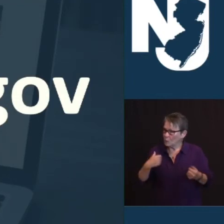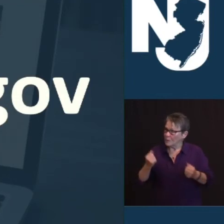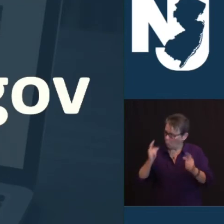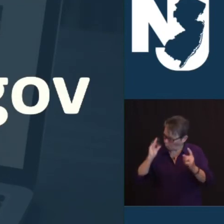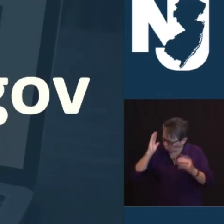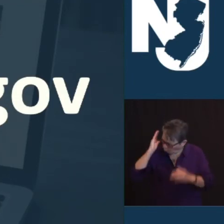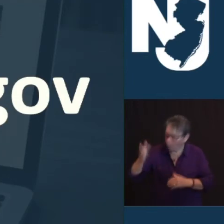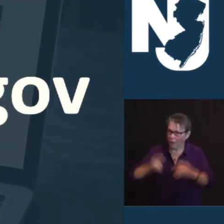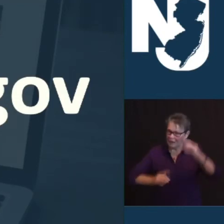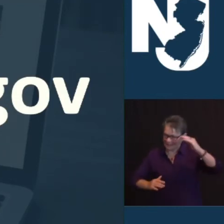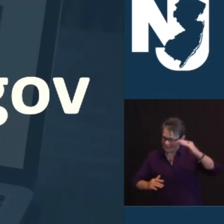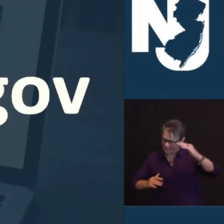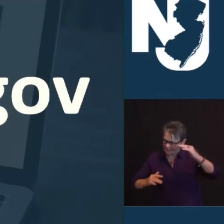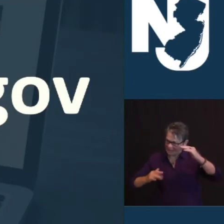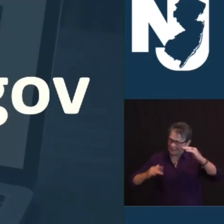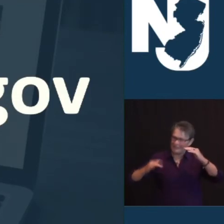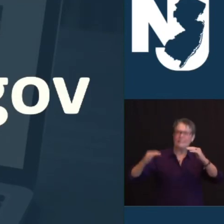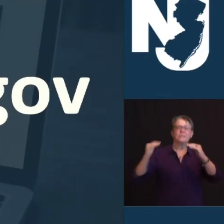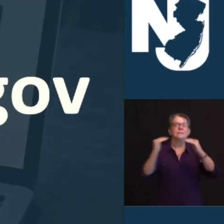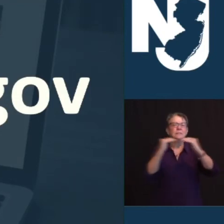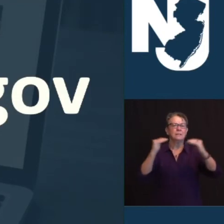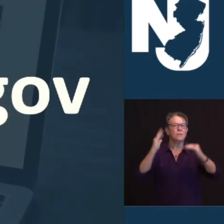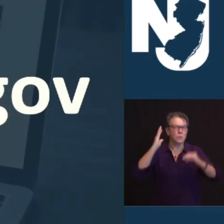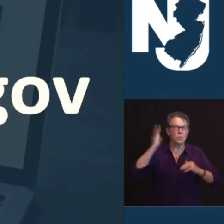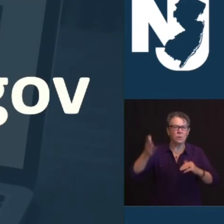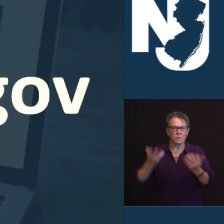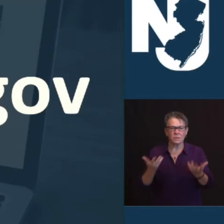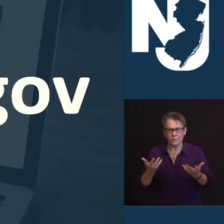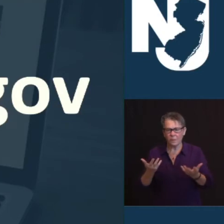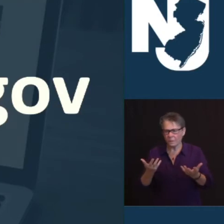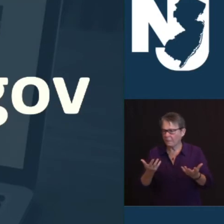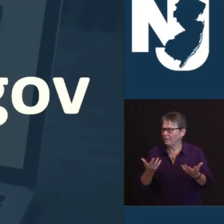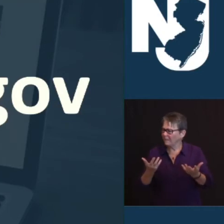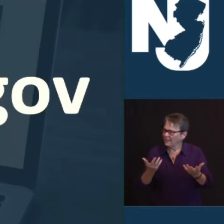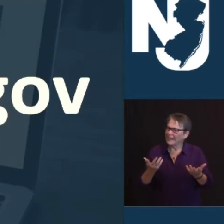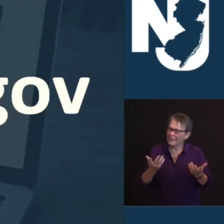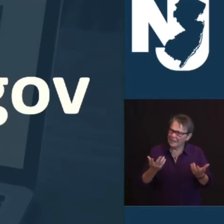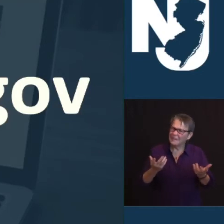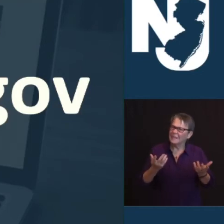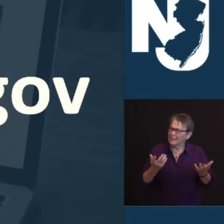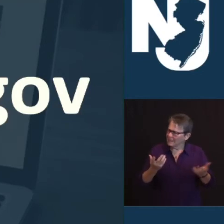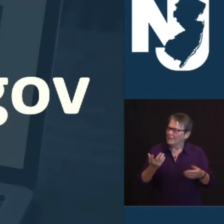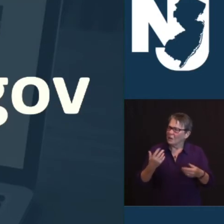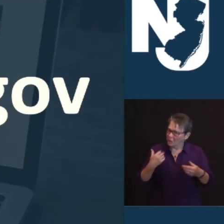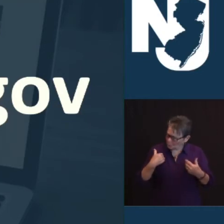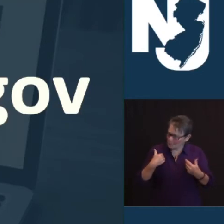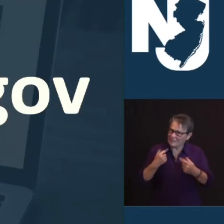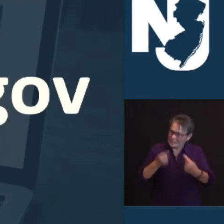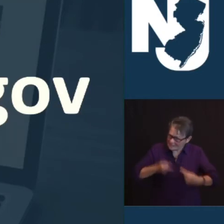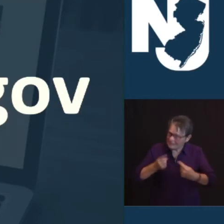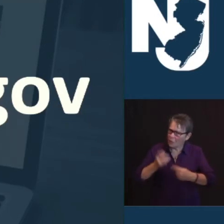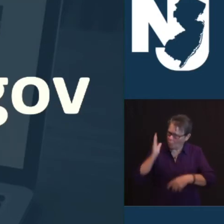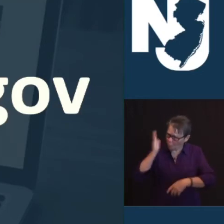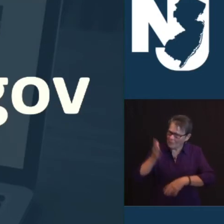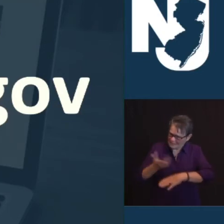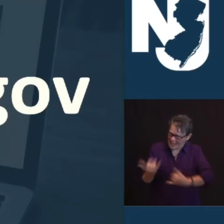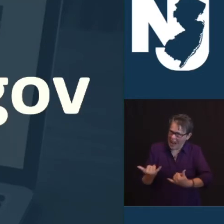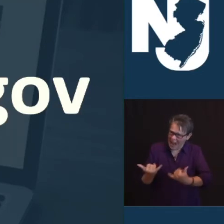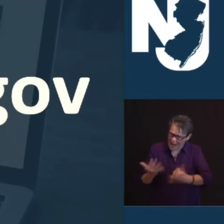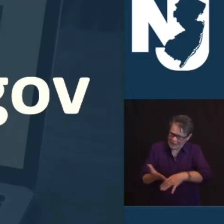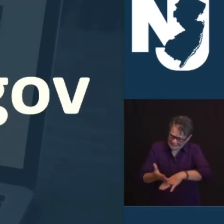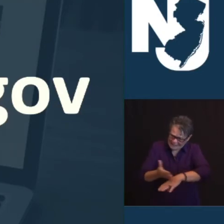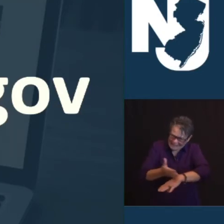less than 231,000, but it's still 35,000 too many. The department continues its work in direct collaboration